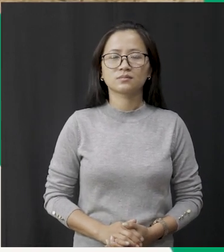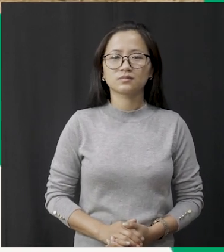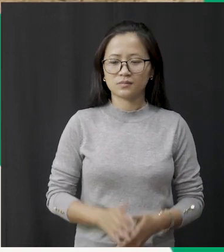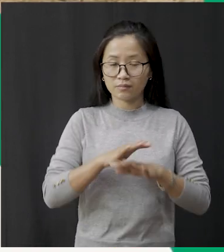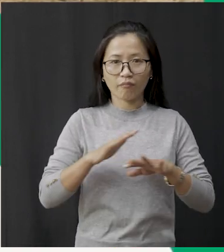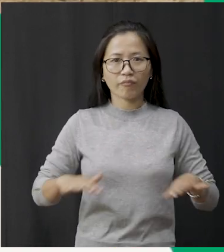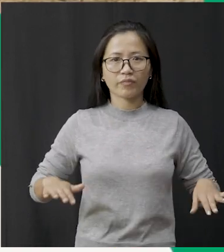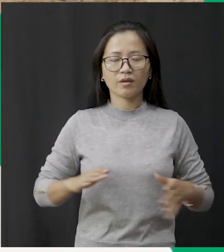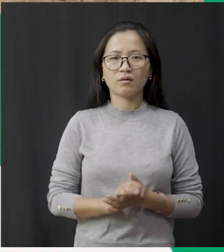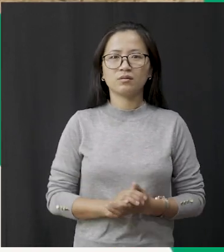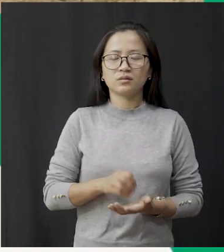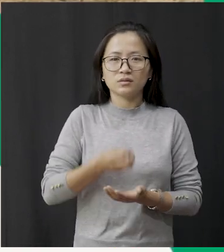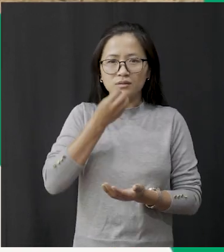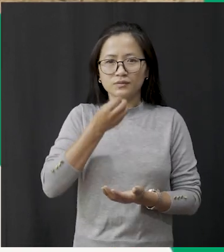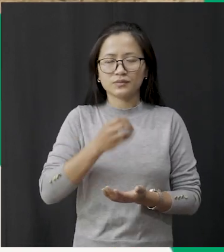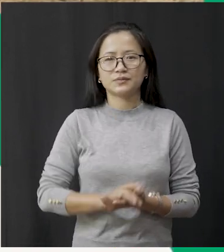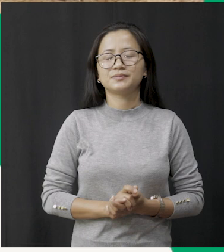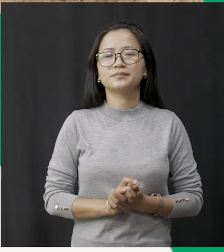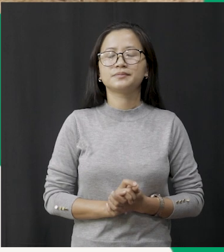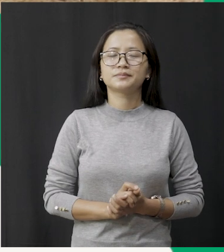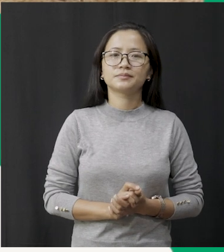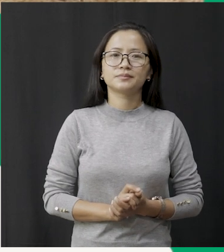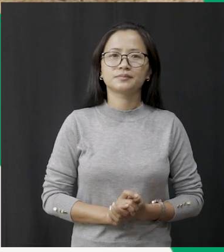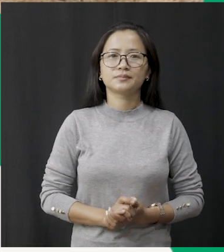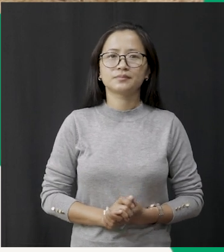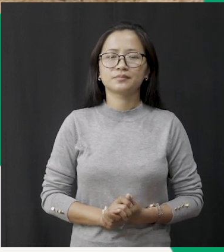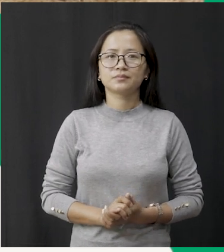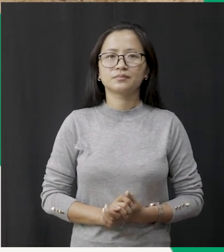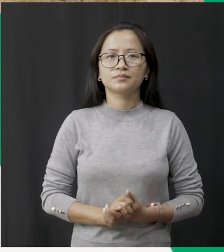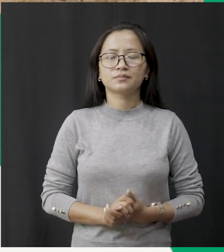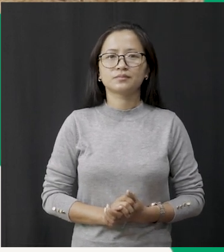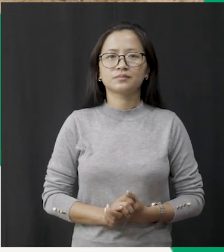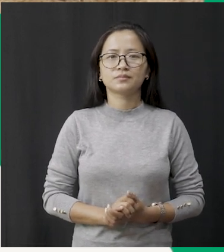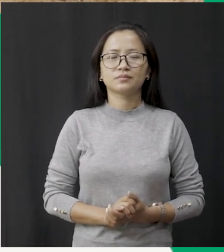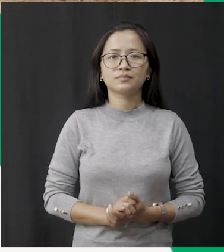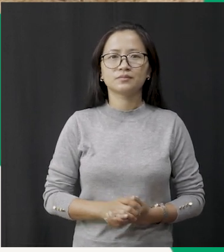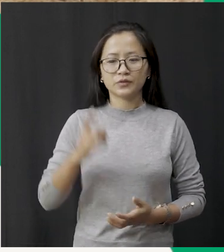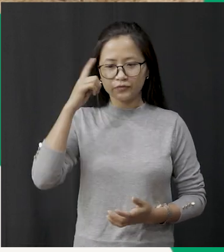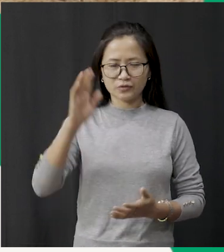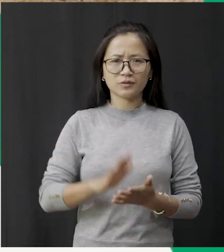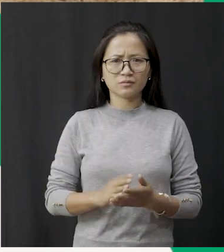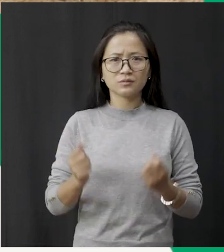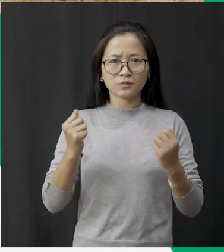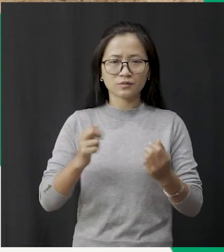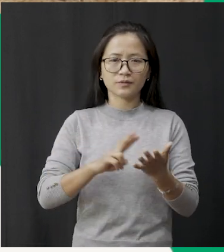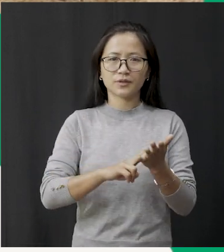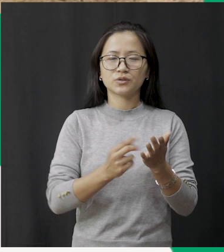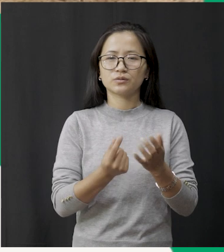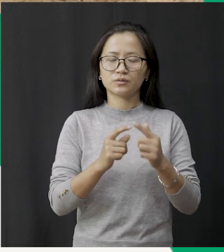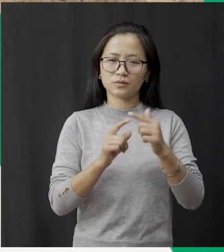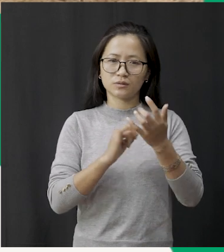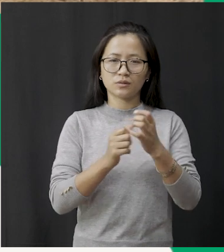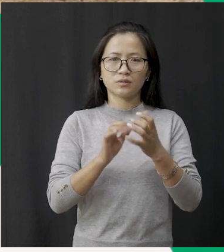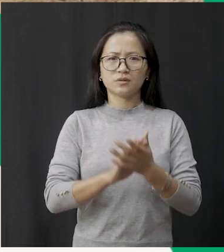So students, we eat food because uh, for nutrients. It gives us nutrients. It